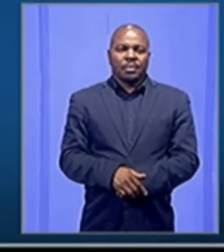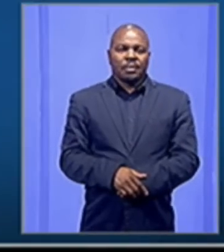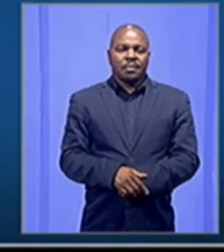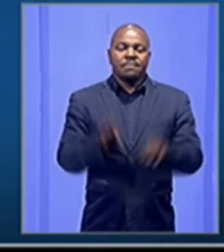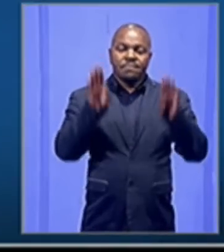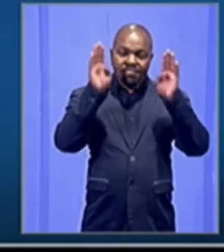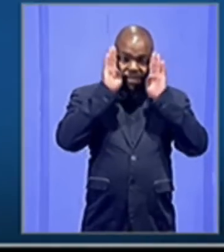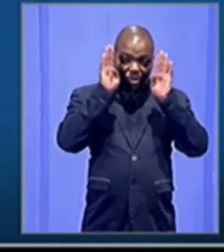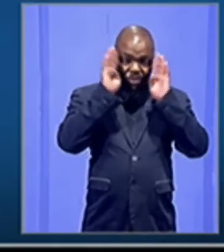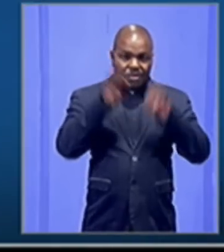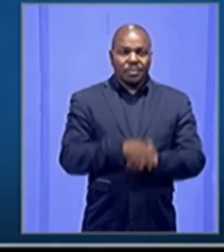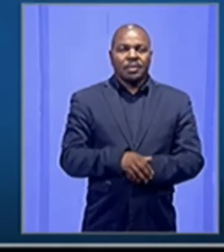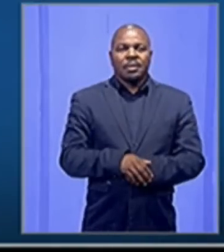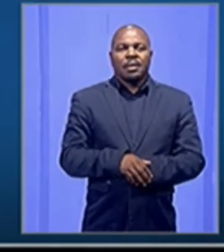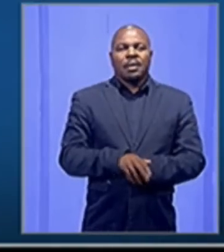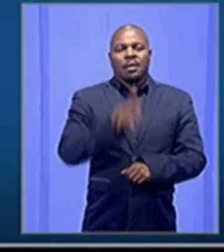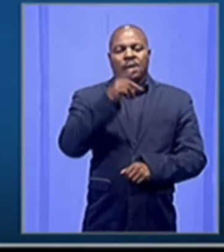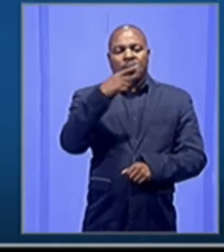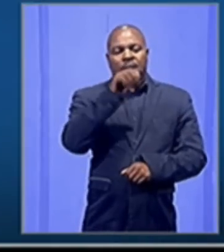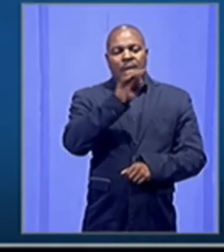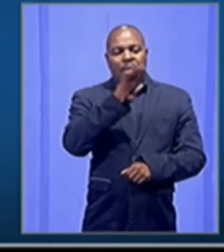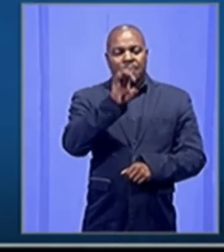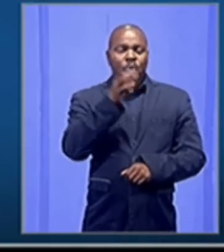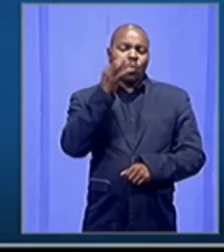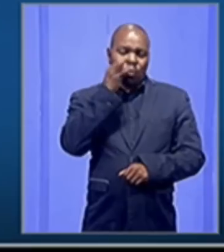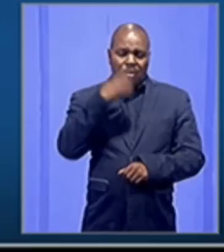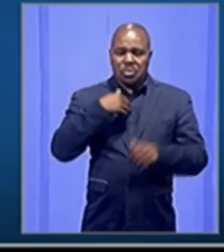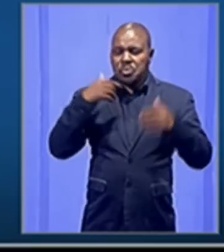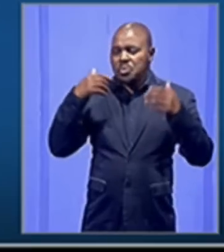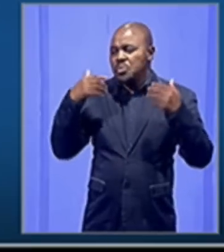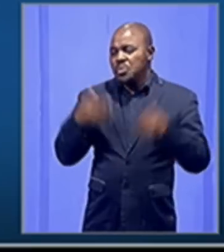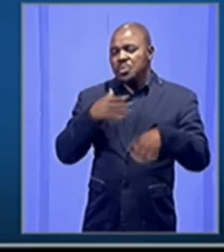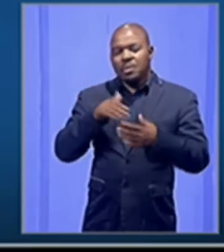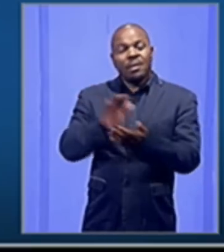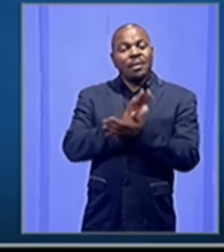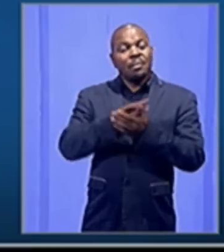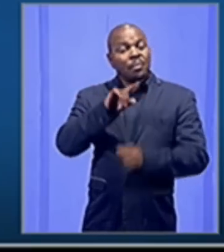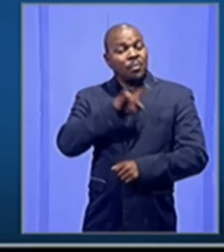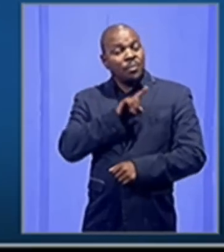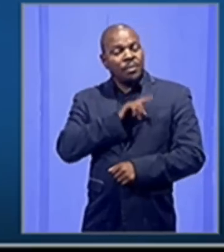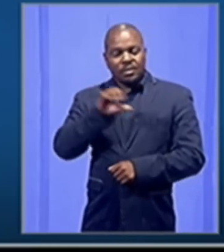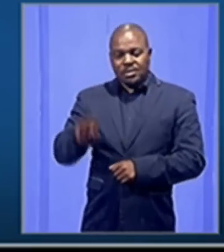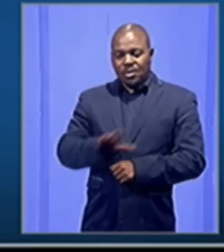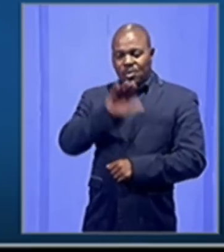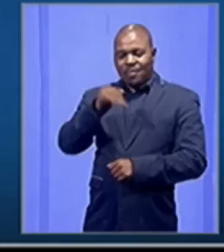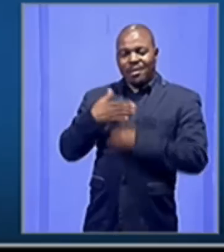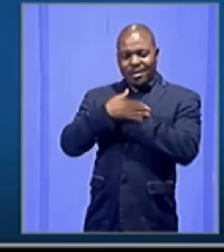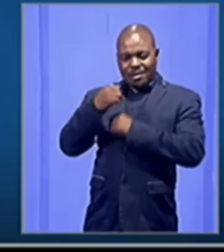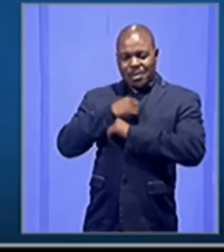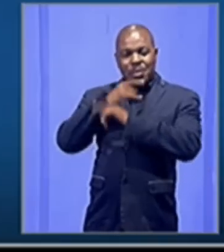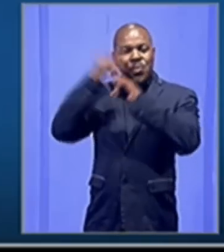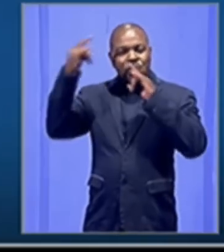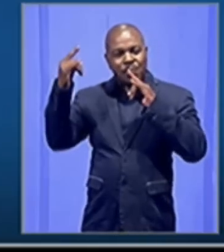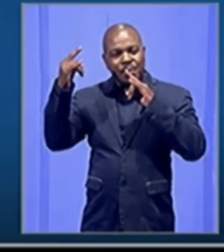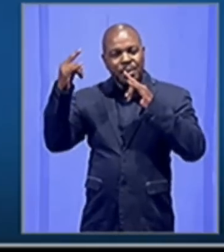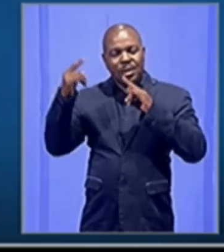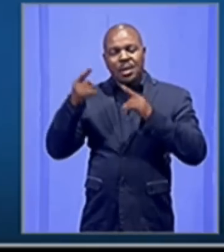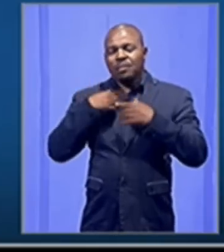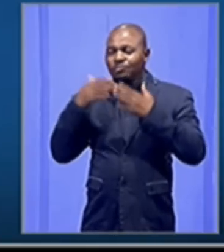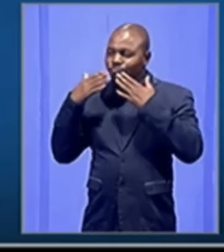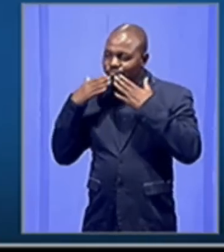Letlakaleng la Facebook Maimela Kgabe o re nna ke thabile kudu ka ge naga ya gešo e le bafenyi re leboga phenyo